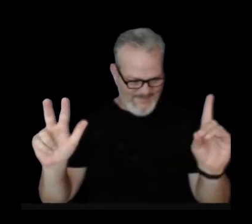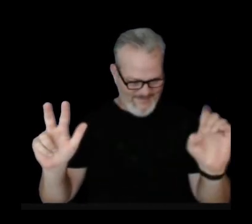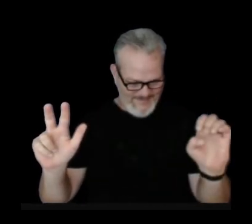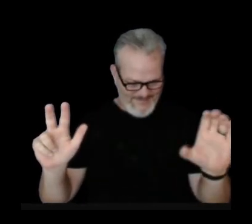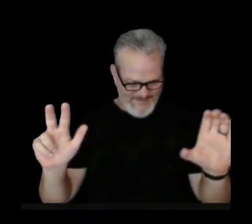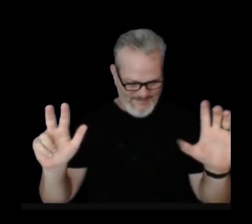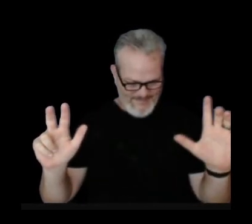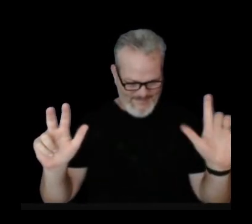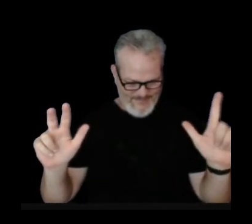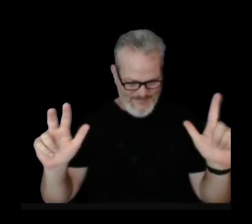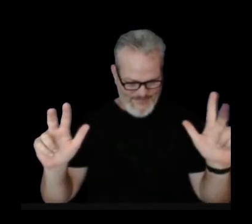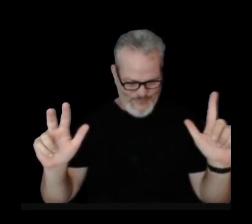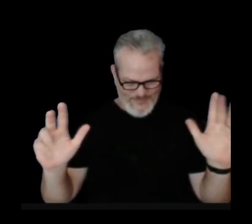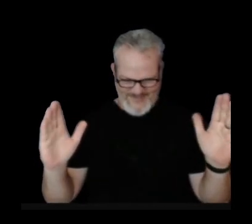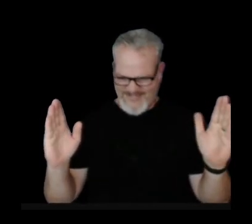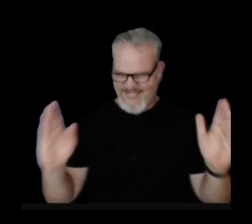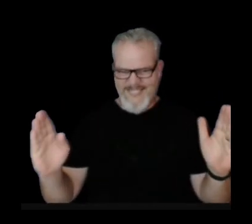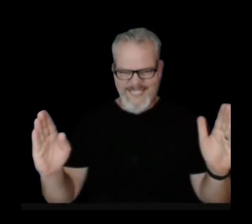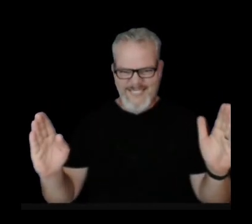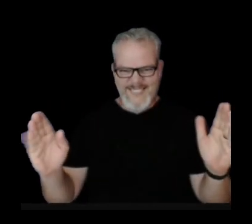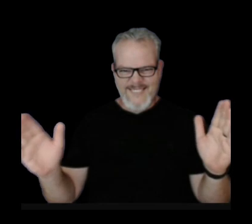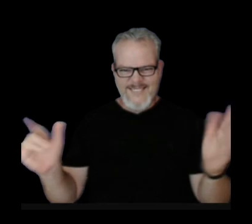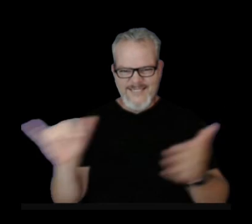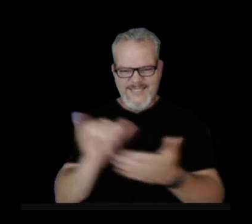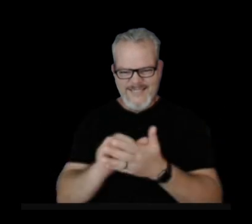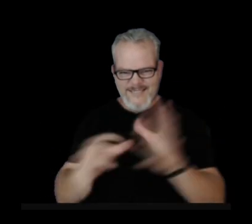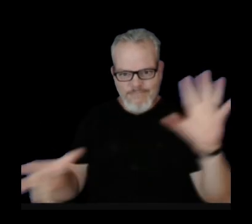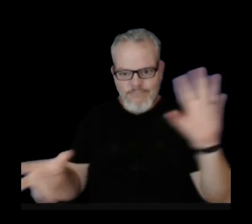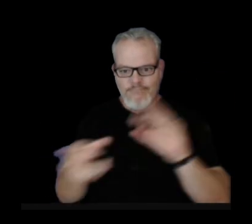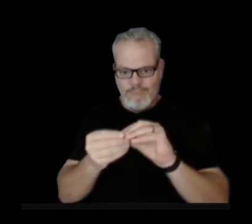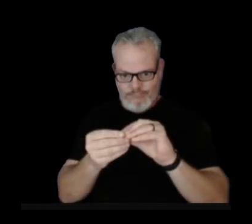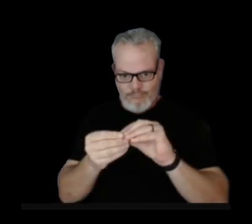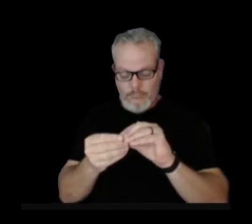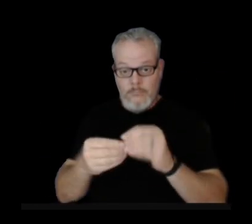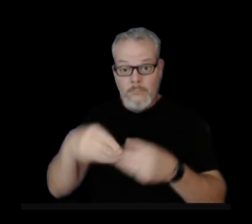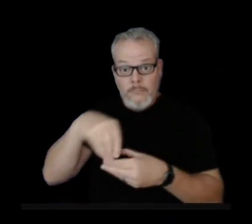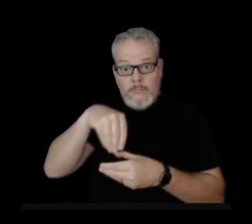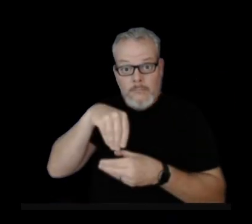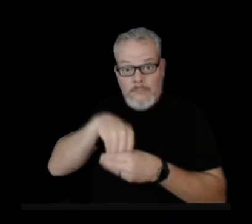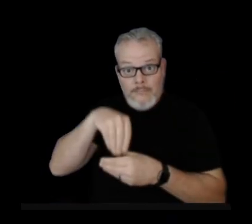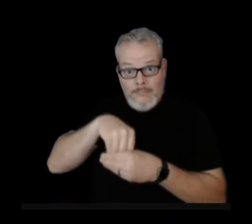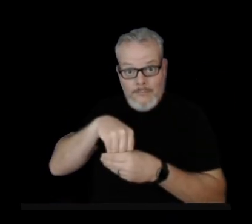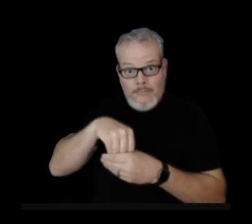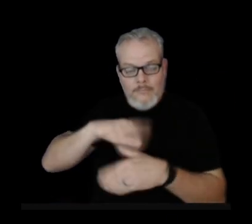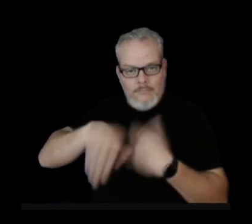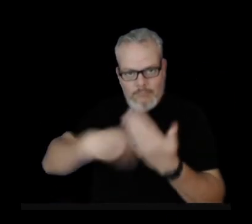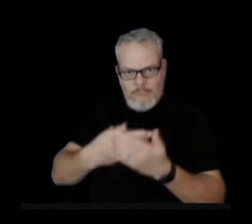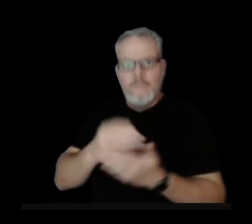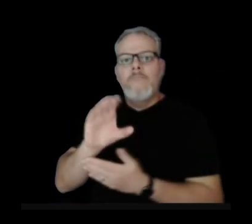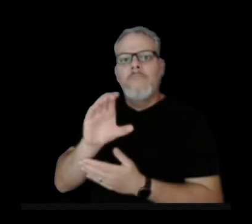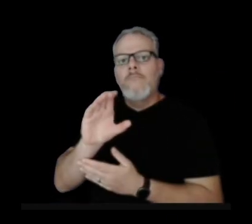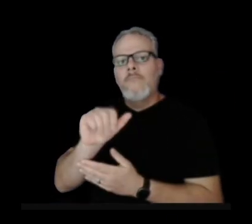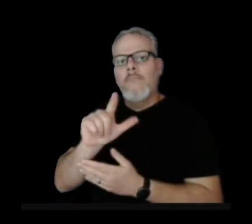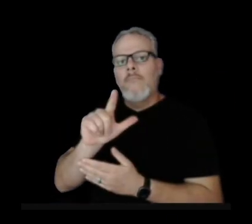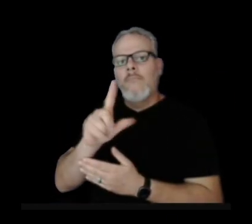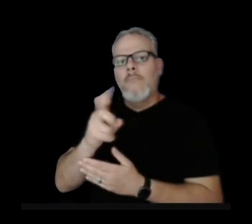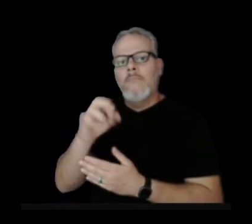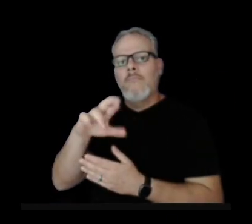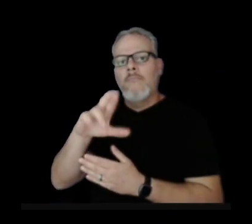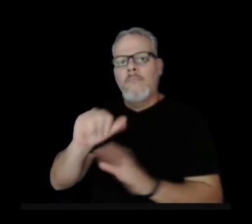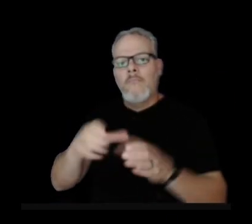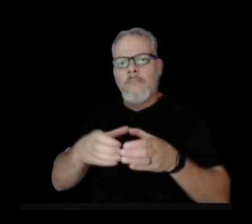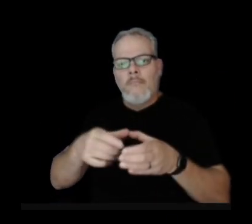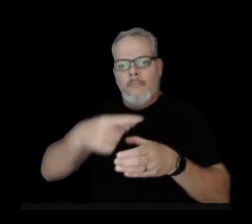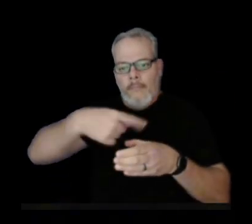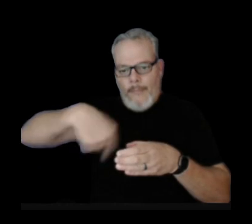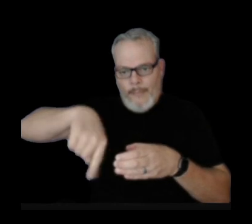with lava contained within a caldera, as shown on this map here. The initial phase of 3 phases flooded the whole crater floor